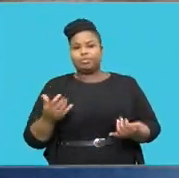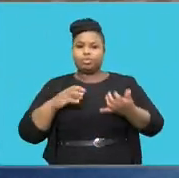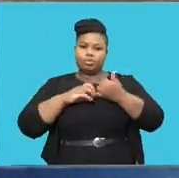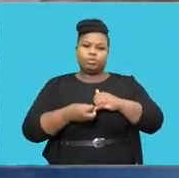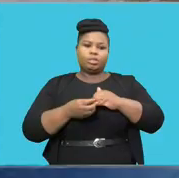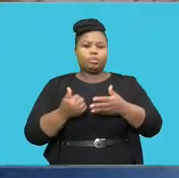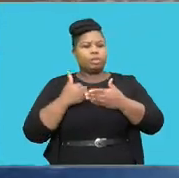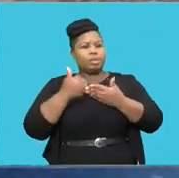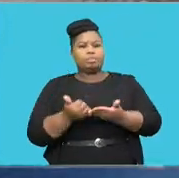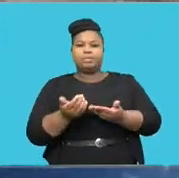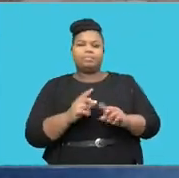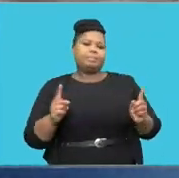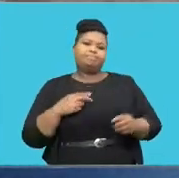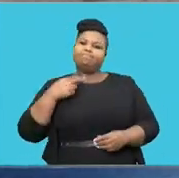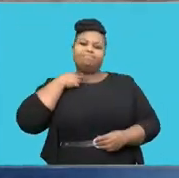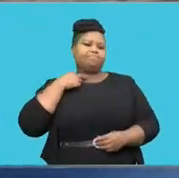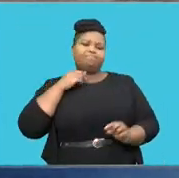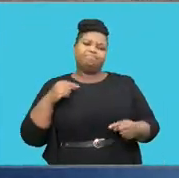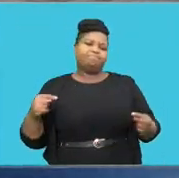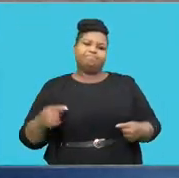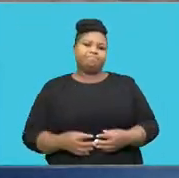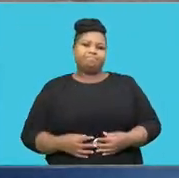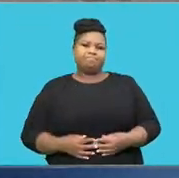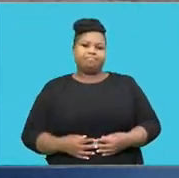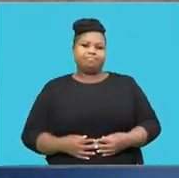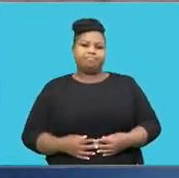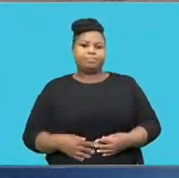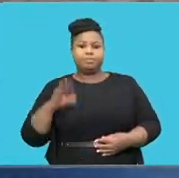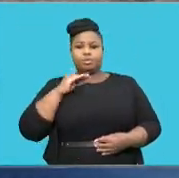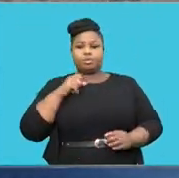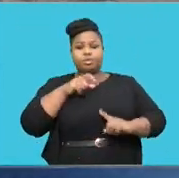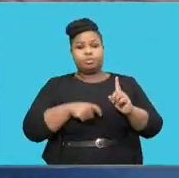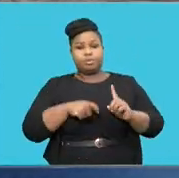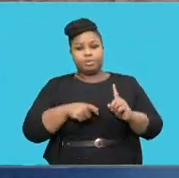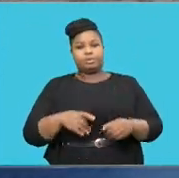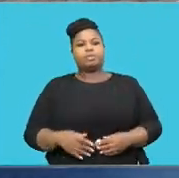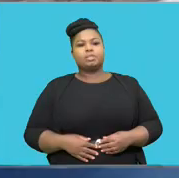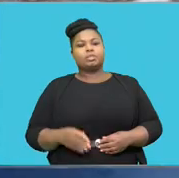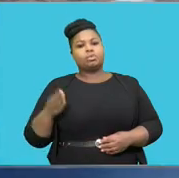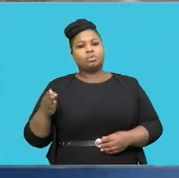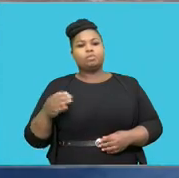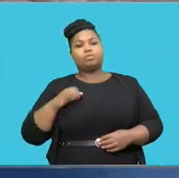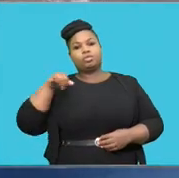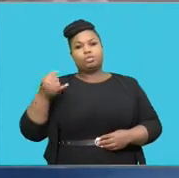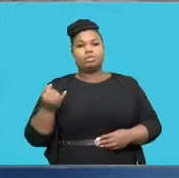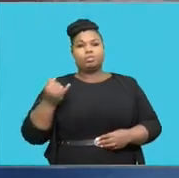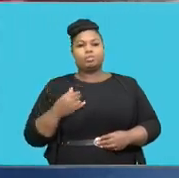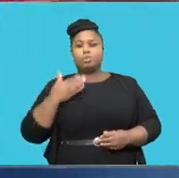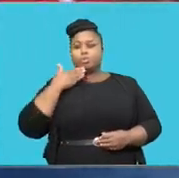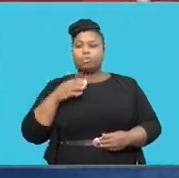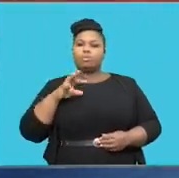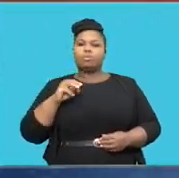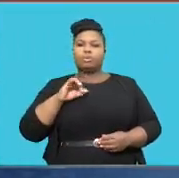ho mopholosa empa ka bohloko ba sitwa. Moedi wa ditshebeletso tsa tshwanyetso tsa Johannesburg e leng